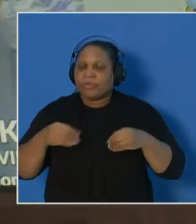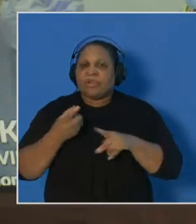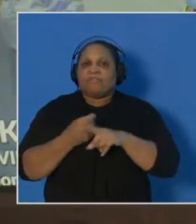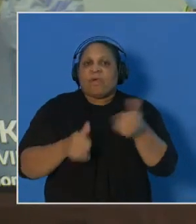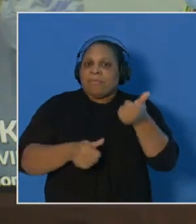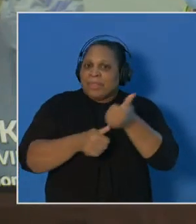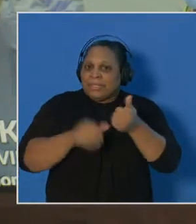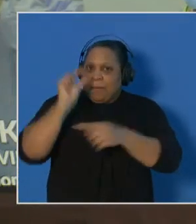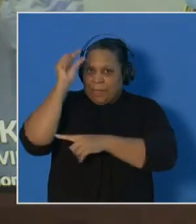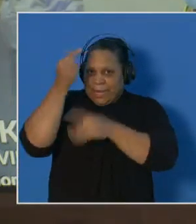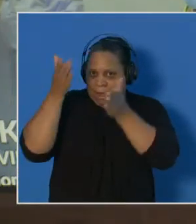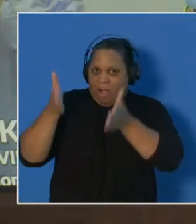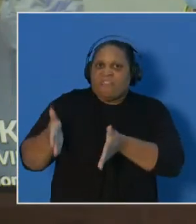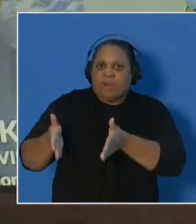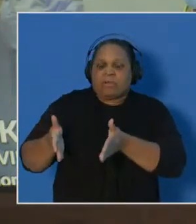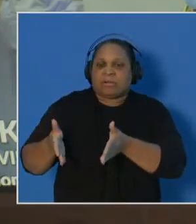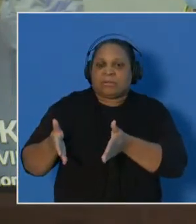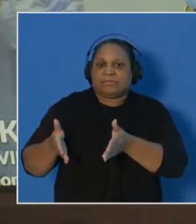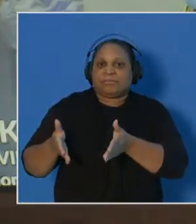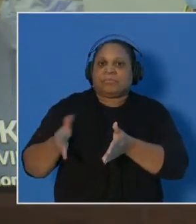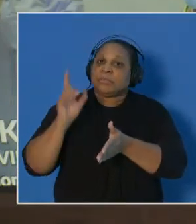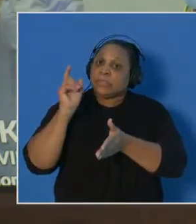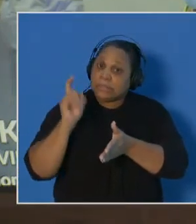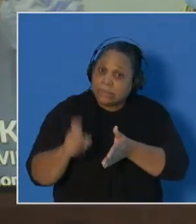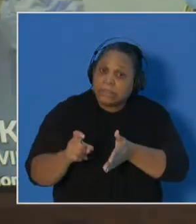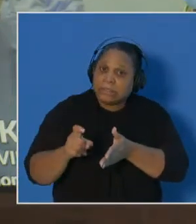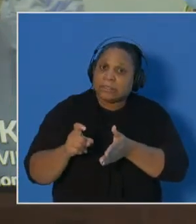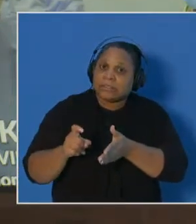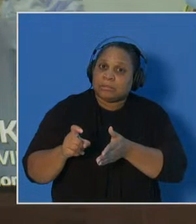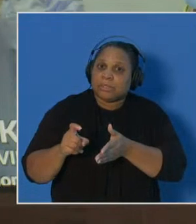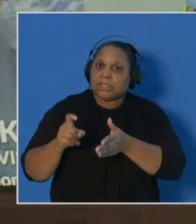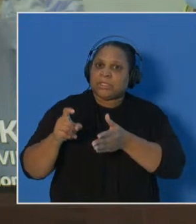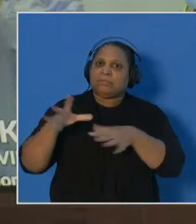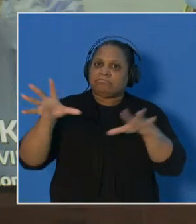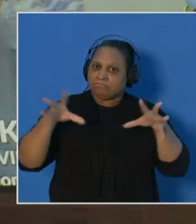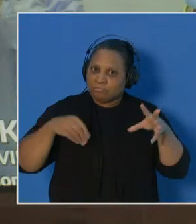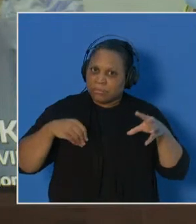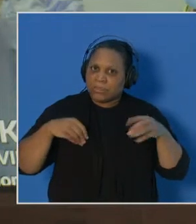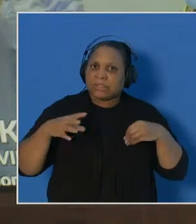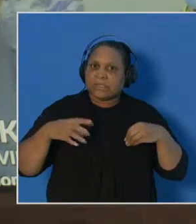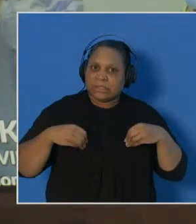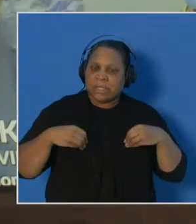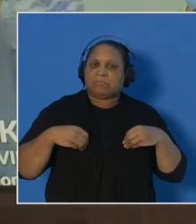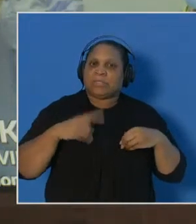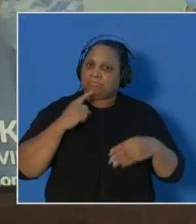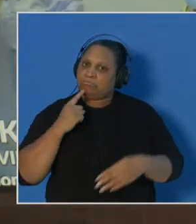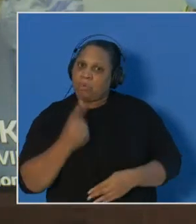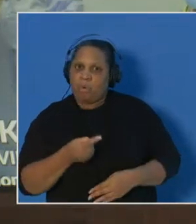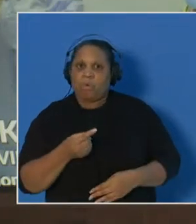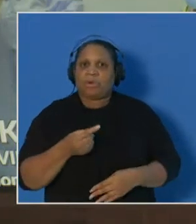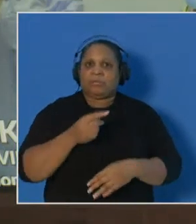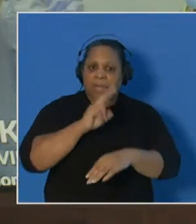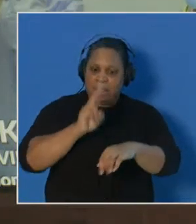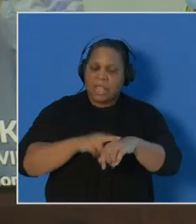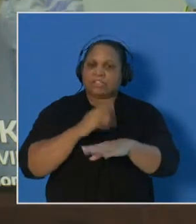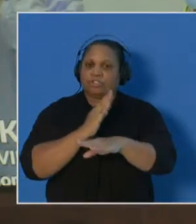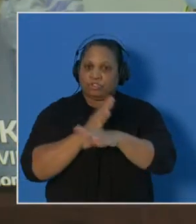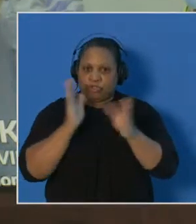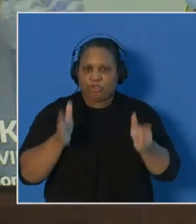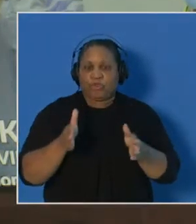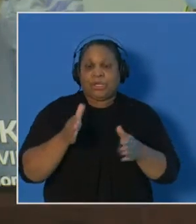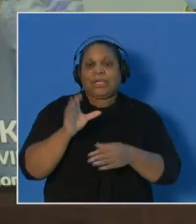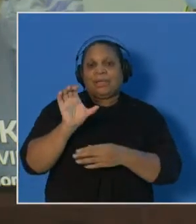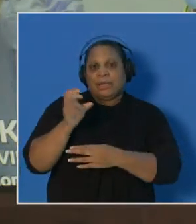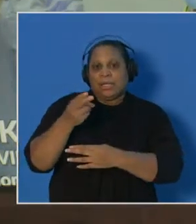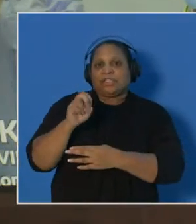Governor, and the event must be sanctioned by the Minister of National Security. On the matter of Ms. Chevelle